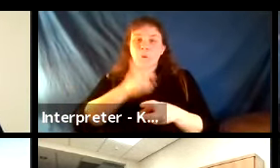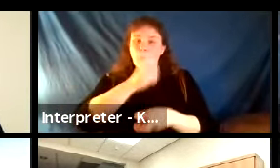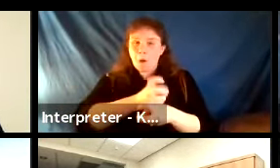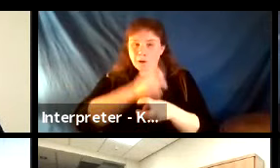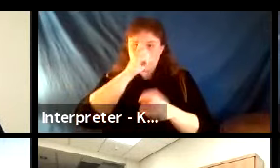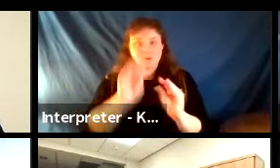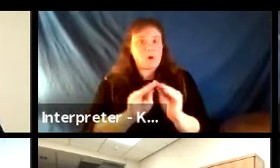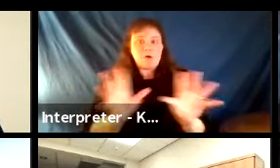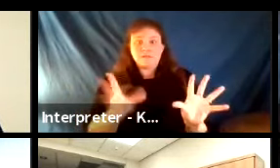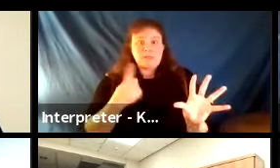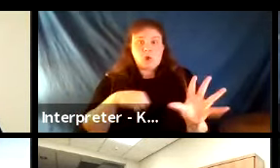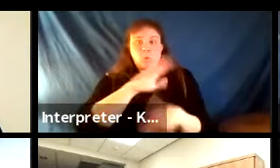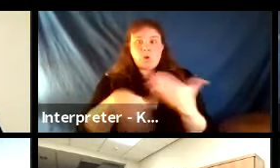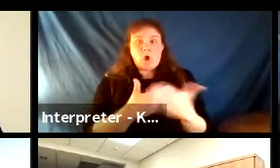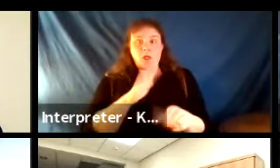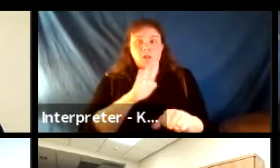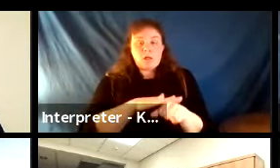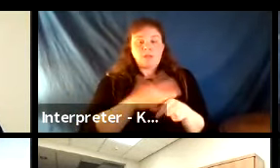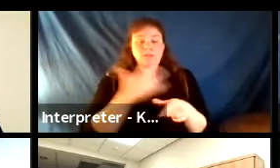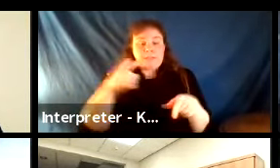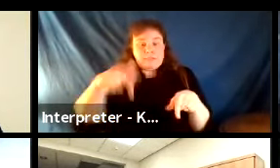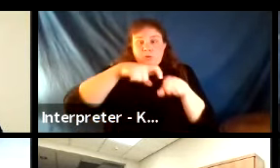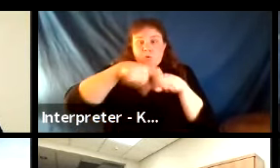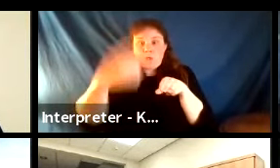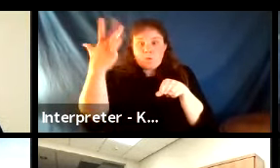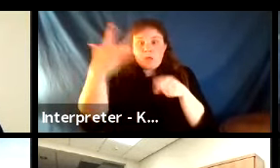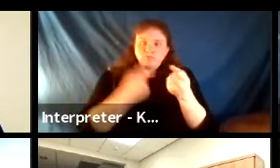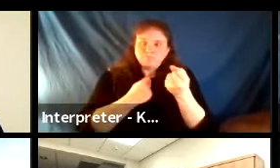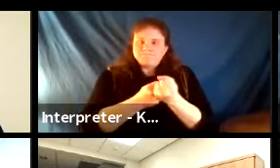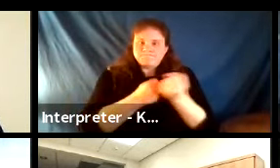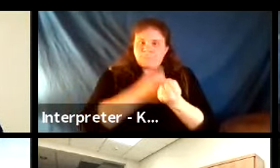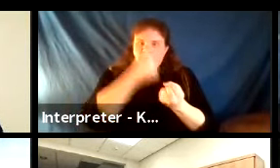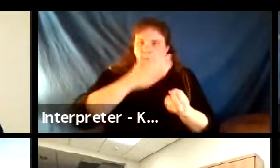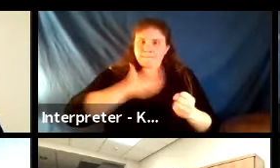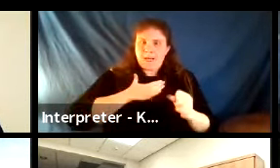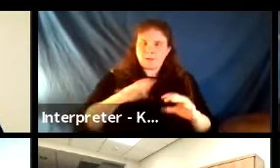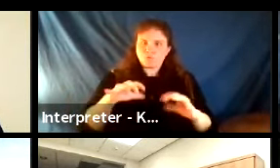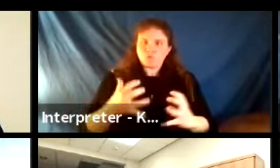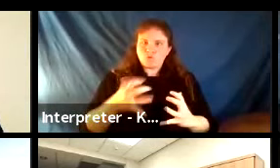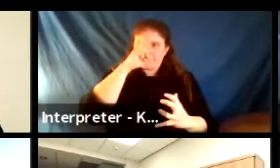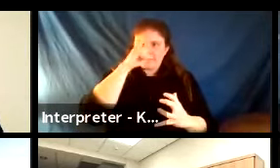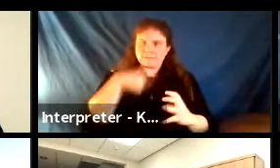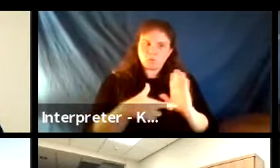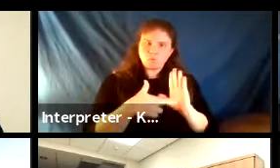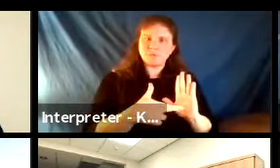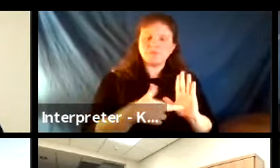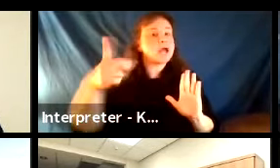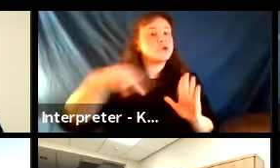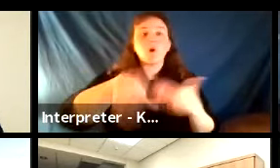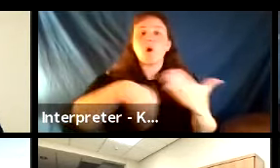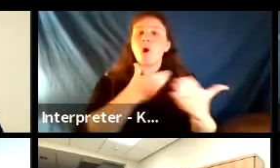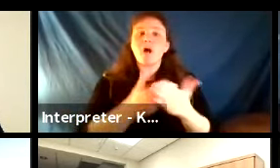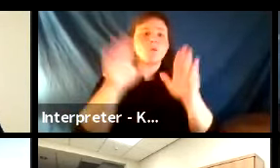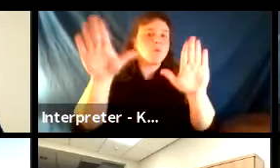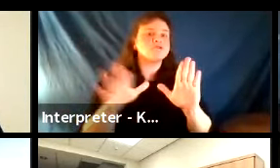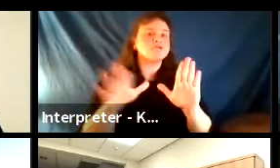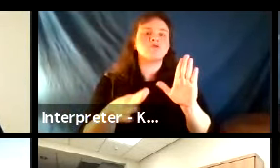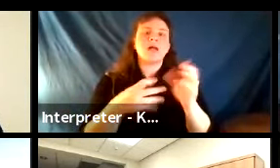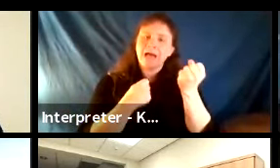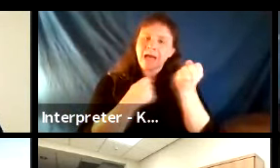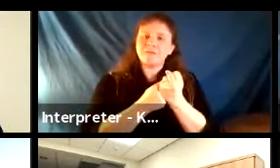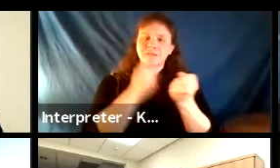obviously we're all on the call to advocate for the groups that you all are here because you're excellent advocates for the groups that you represent. And